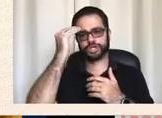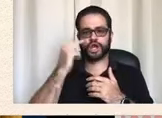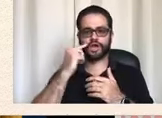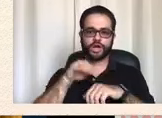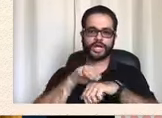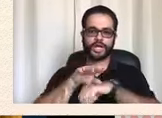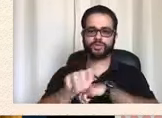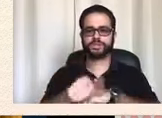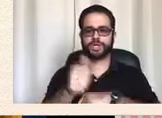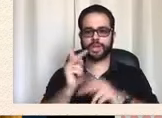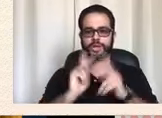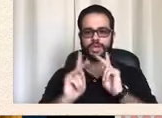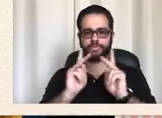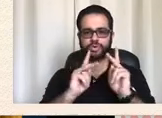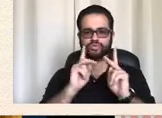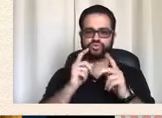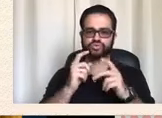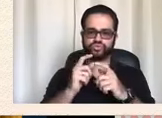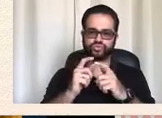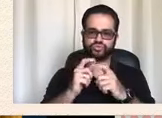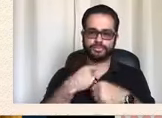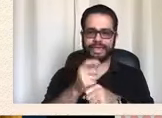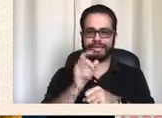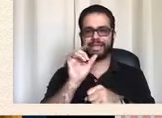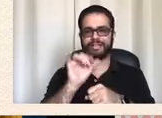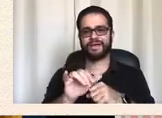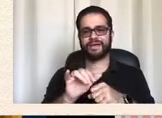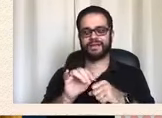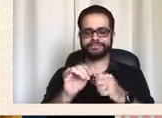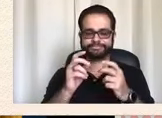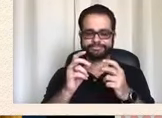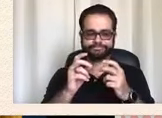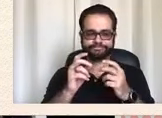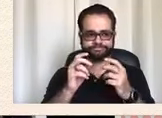to make those big ticket items not become such a challenge.